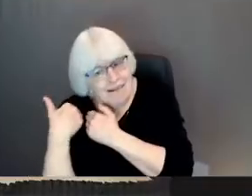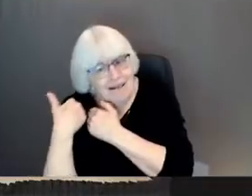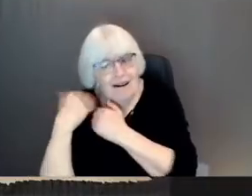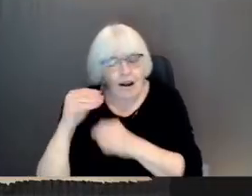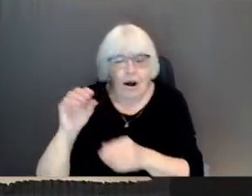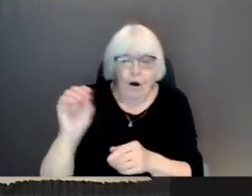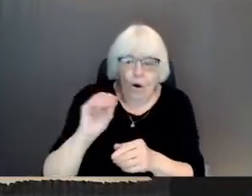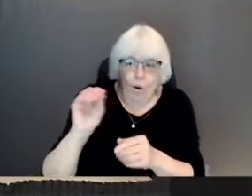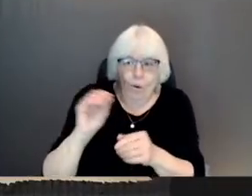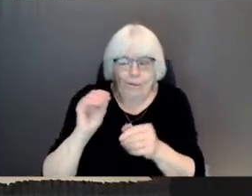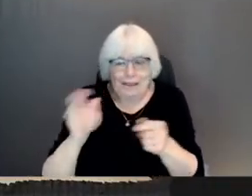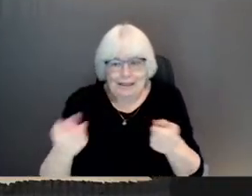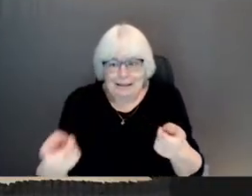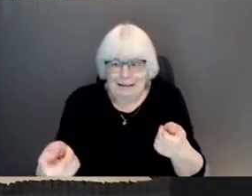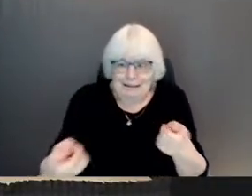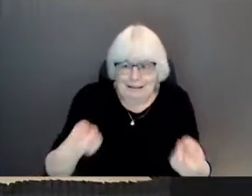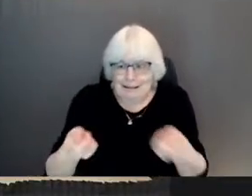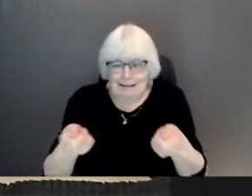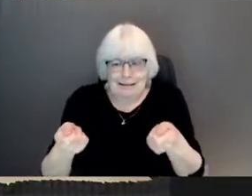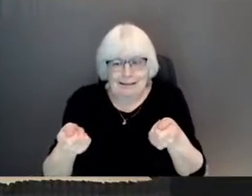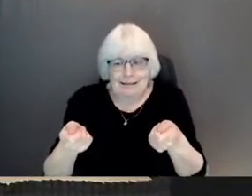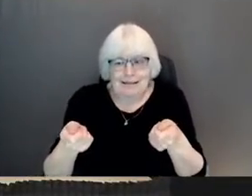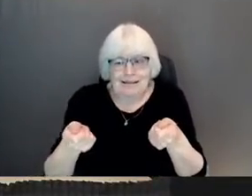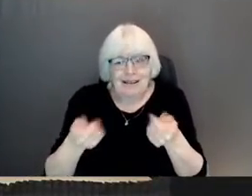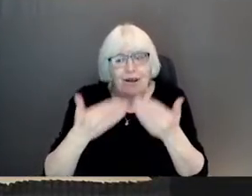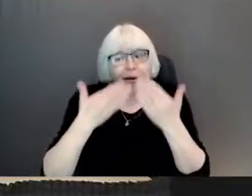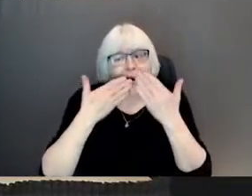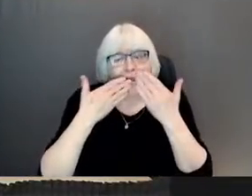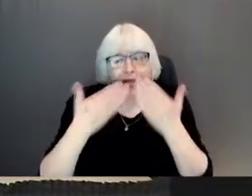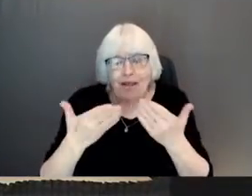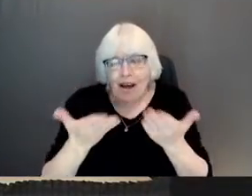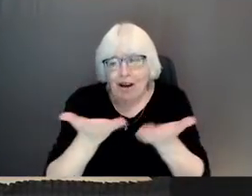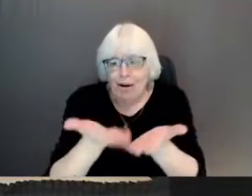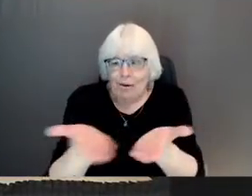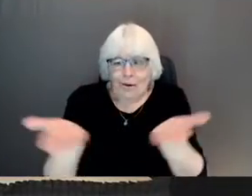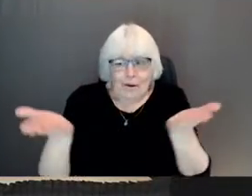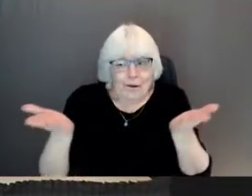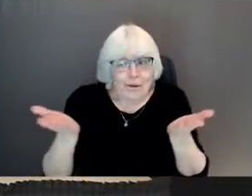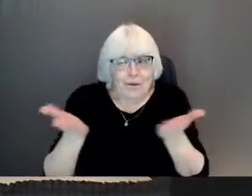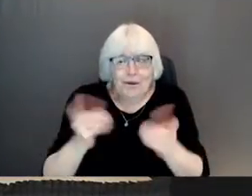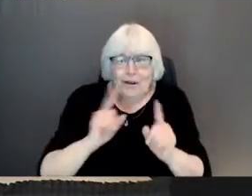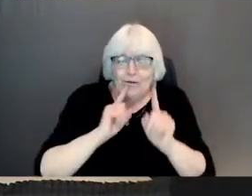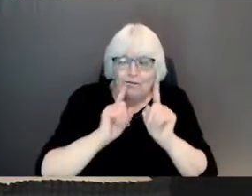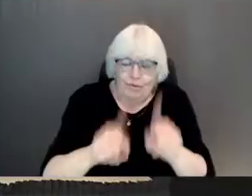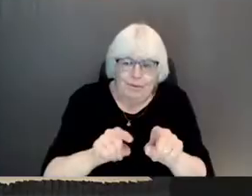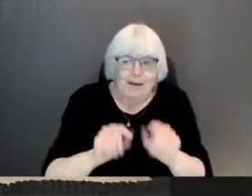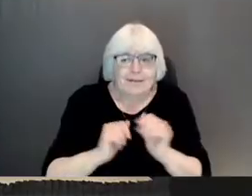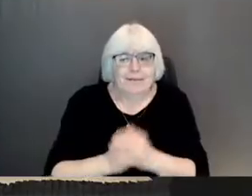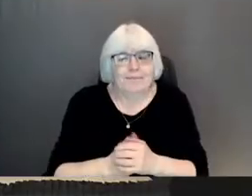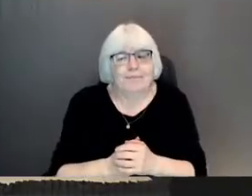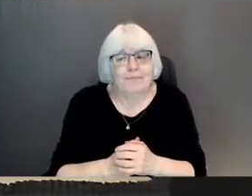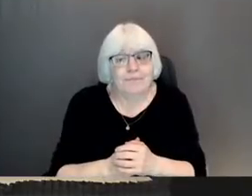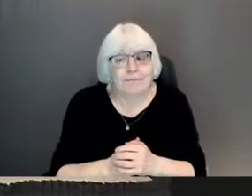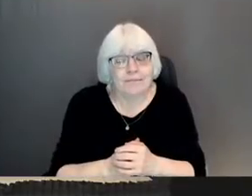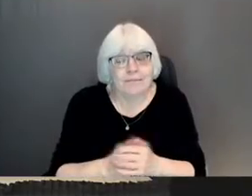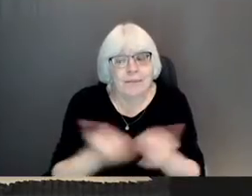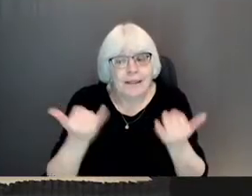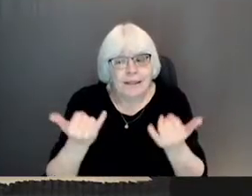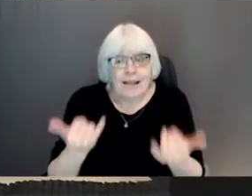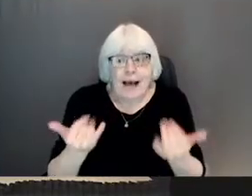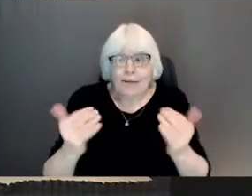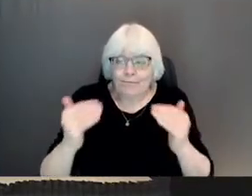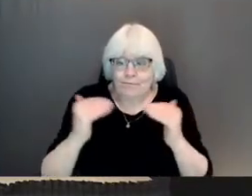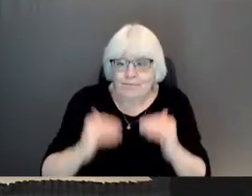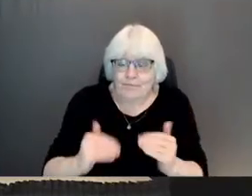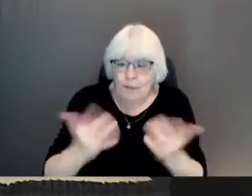in all settings, and I'm very, very grateful for that. I also wanted to take a moment just to talk about some of the